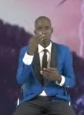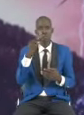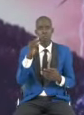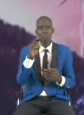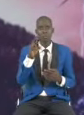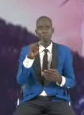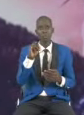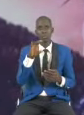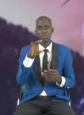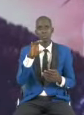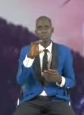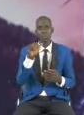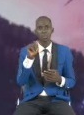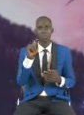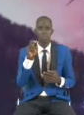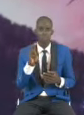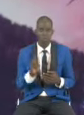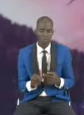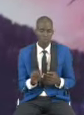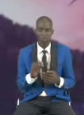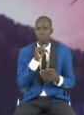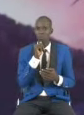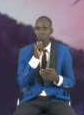take away. Uncleanness,